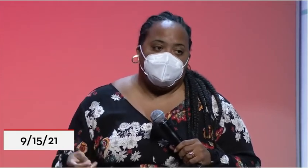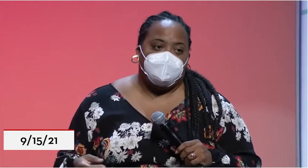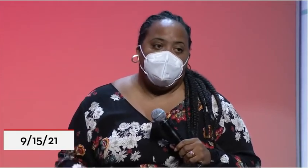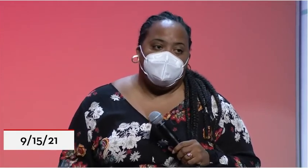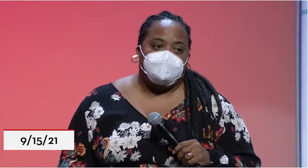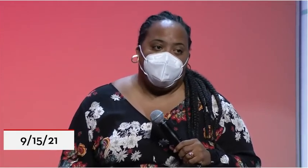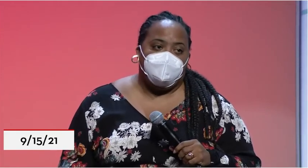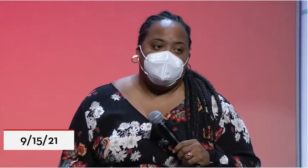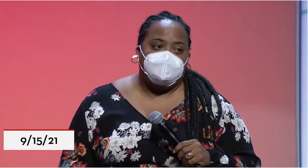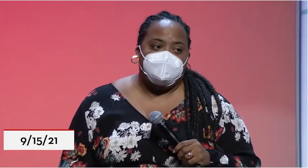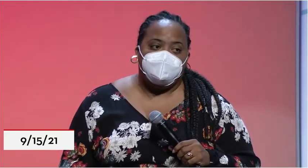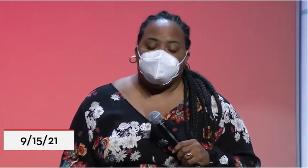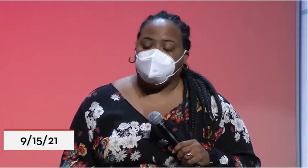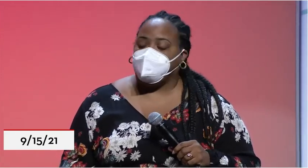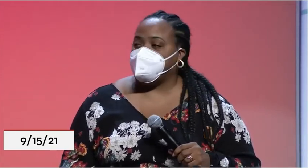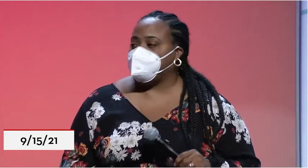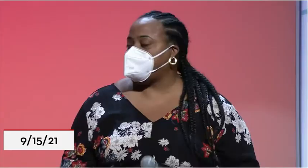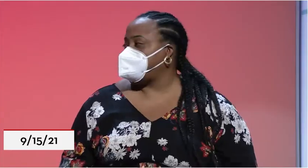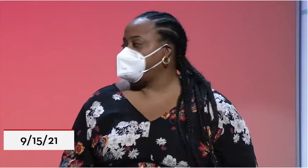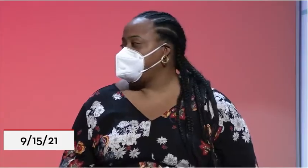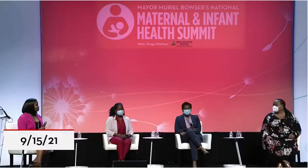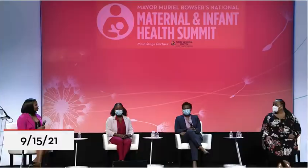for marginalized families.